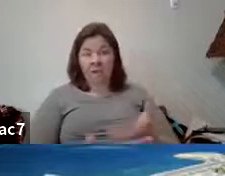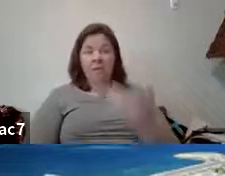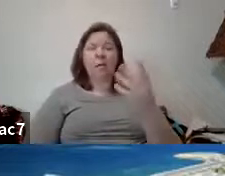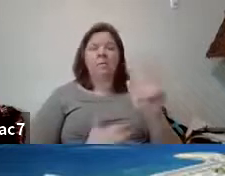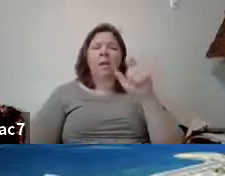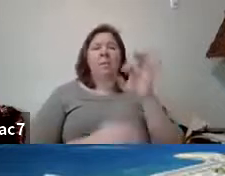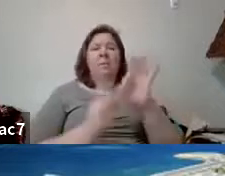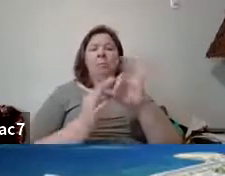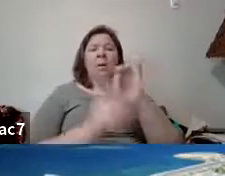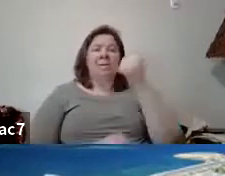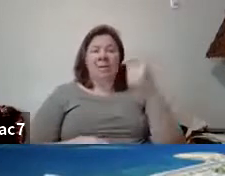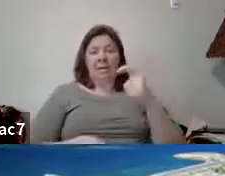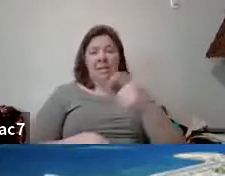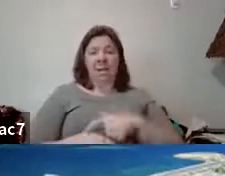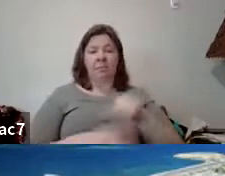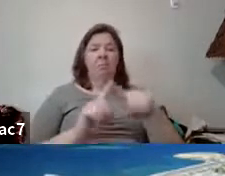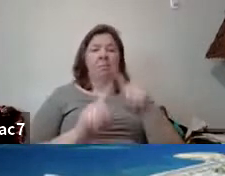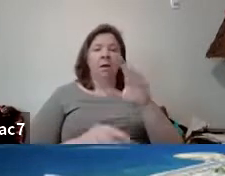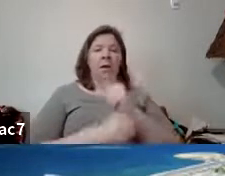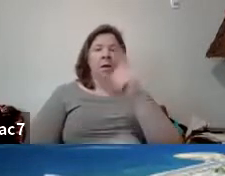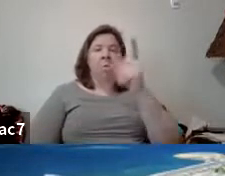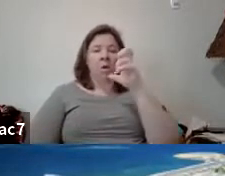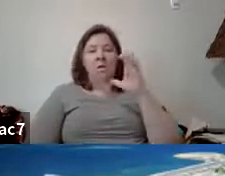times more, but you'll get 100 times more money.